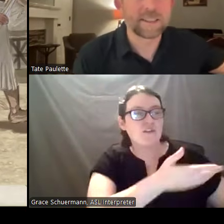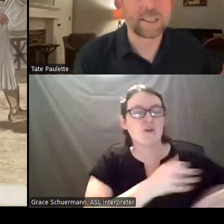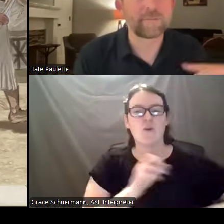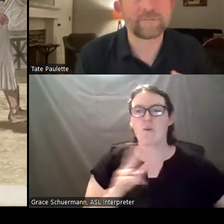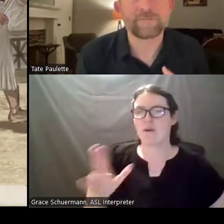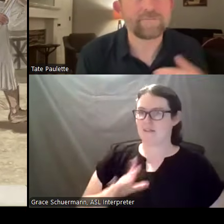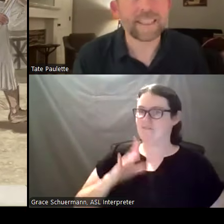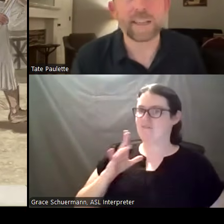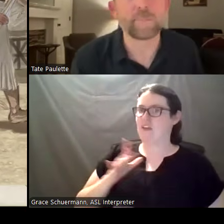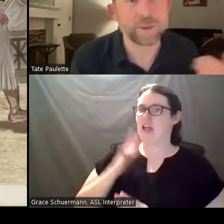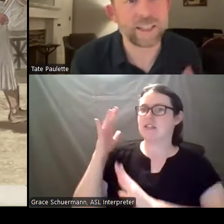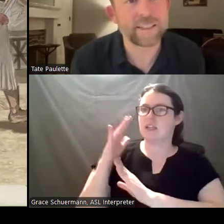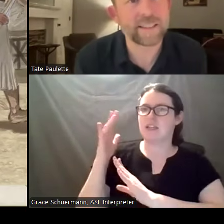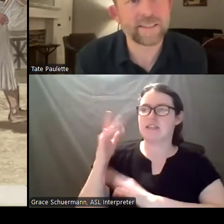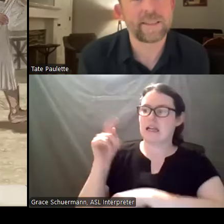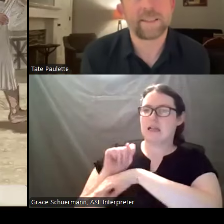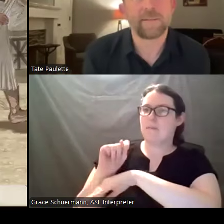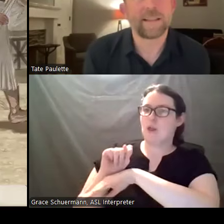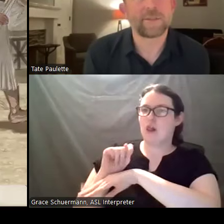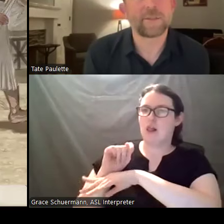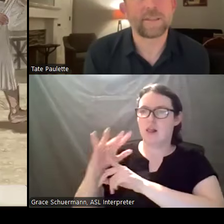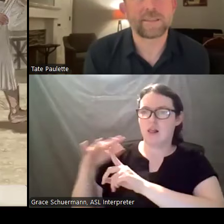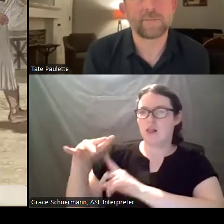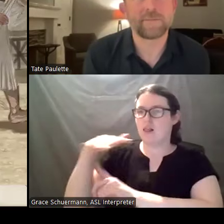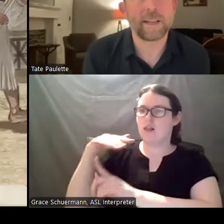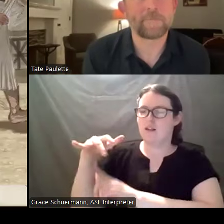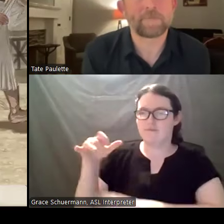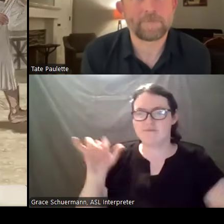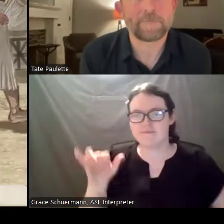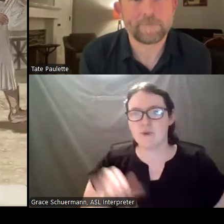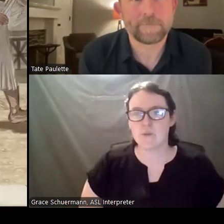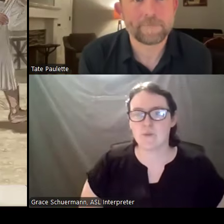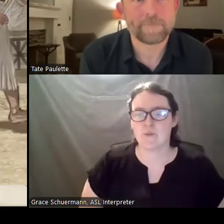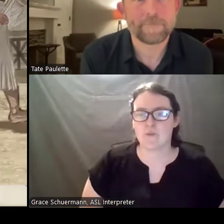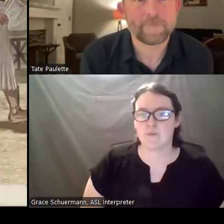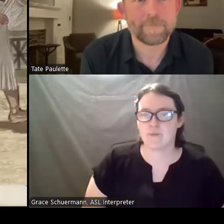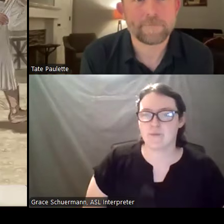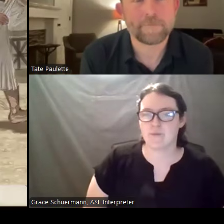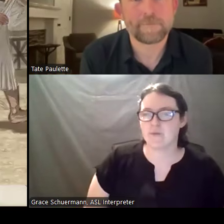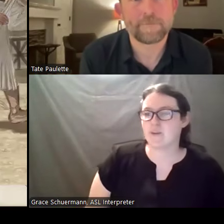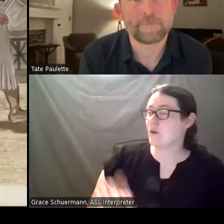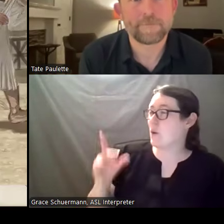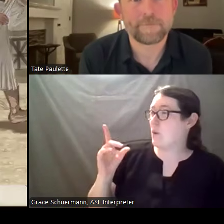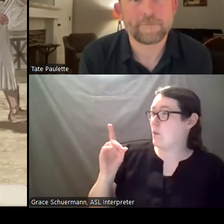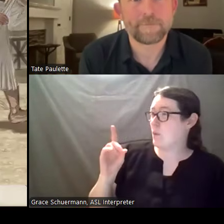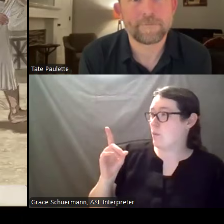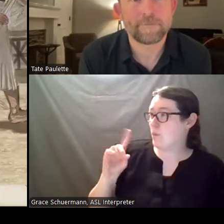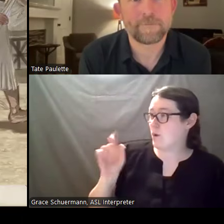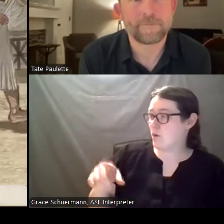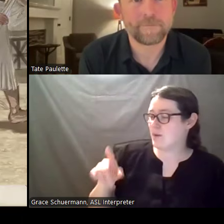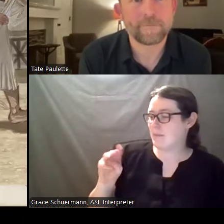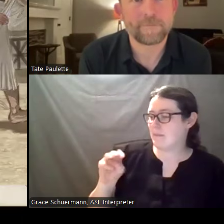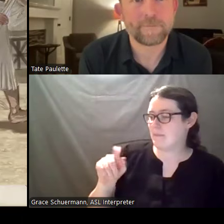fanciest um, temple contexts, that sort of thing. Yeah. We have one from Matthew T.